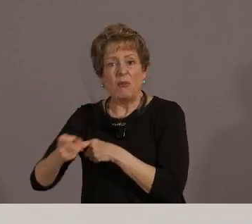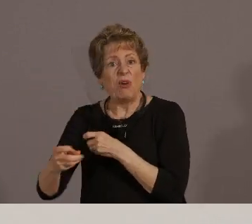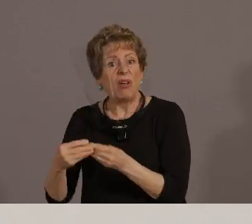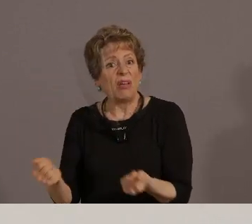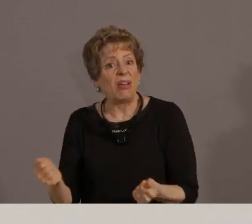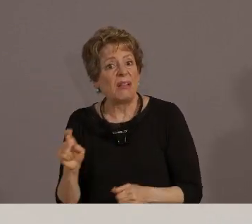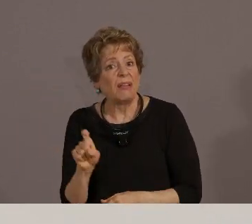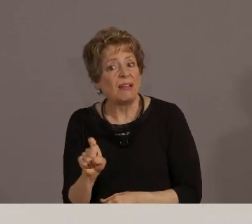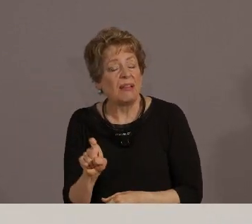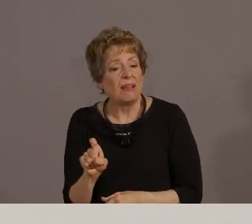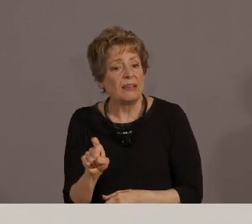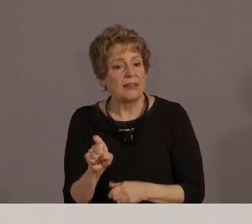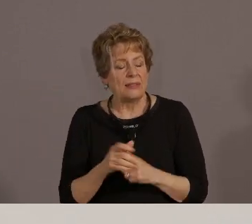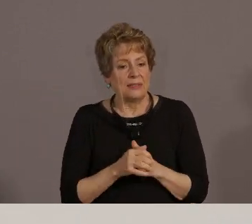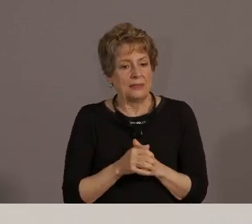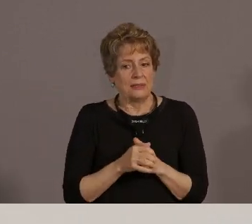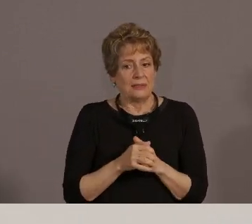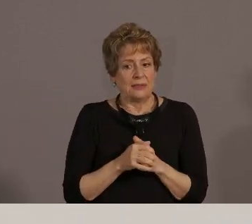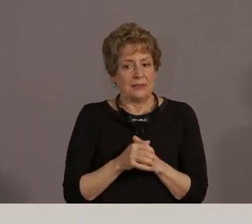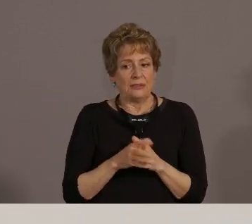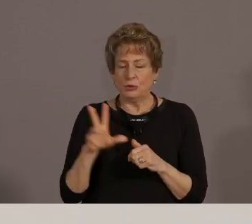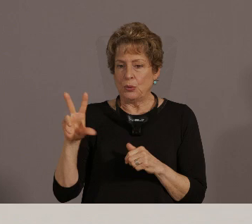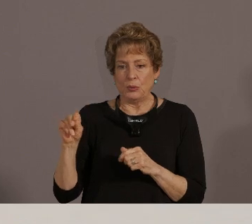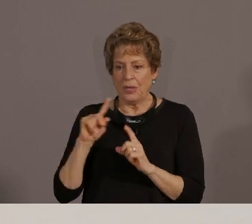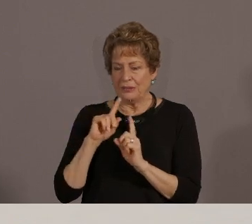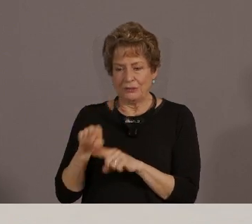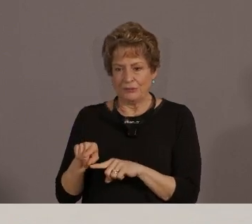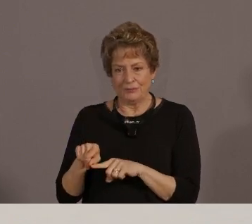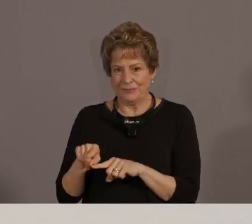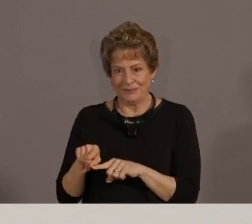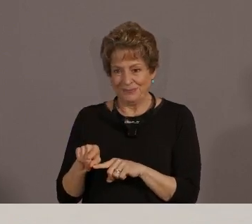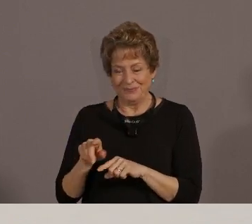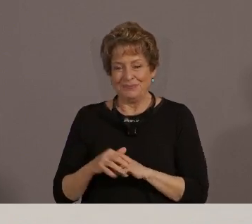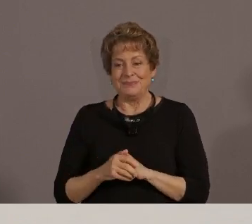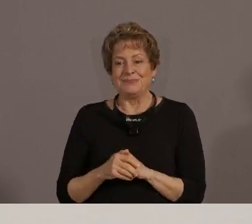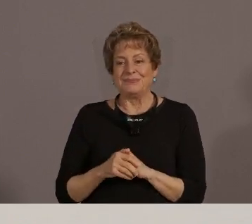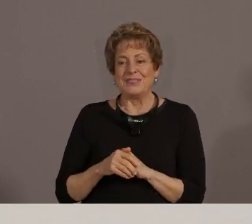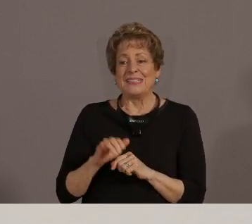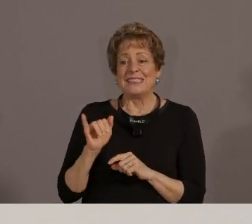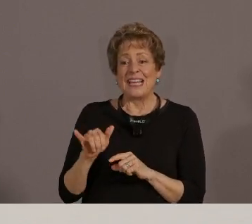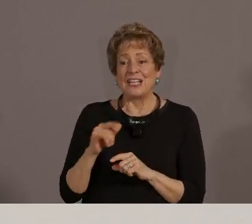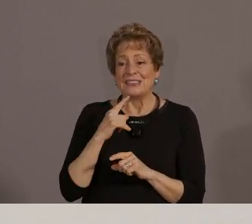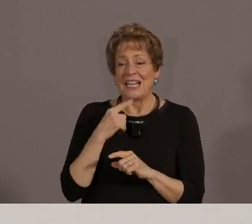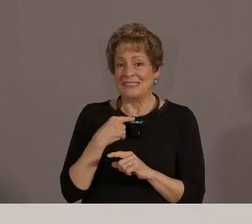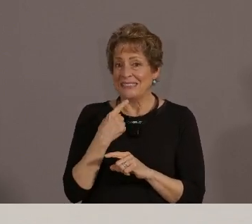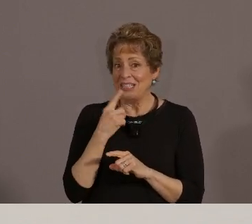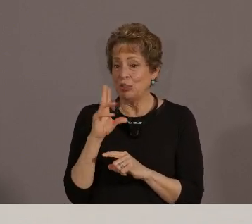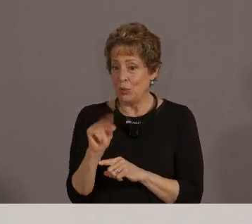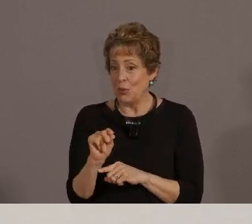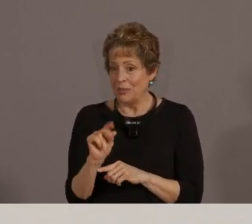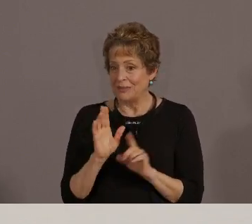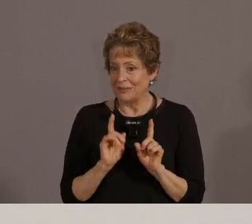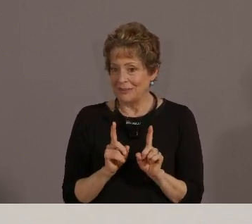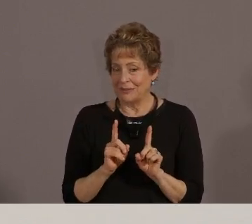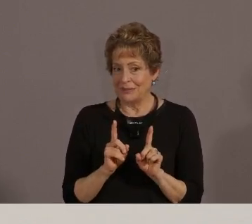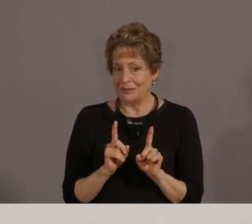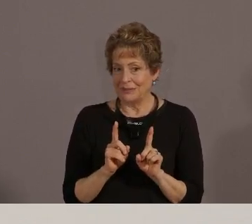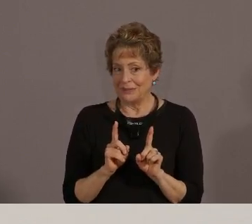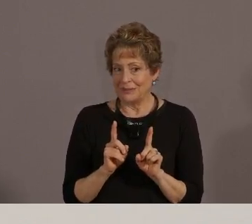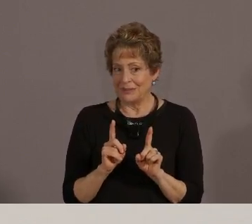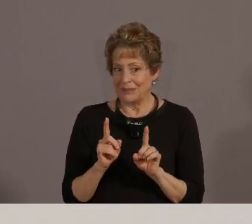and equipment, and the doses are a little bit more resilient than that. Yeah. So the doses, once they're reconstituted. So